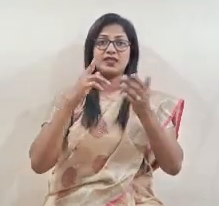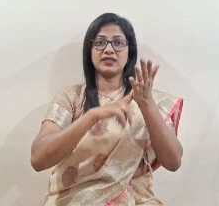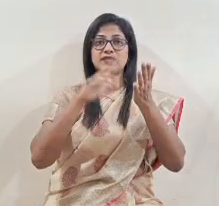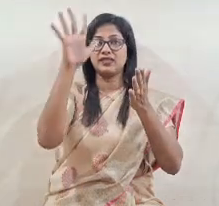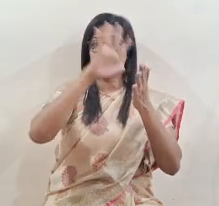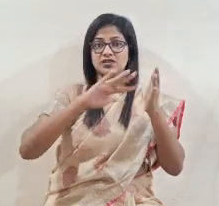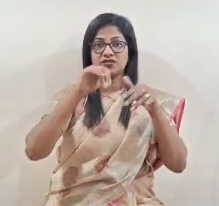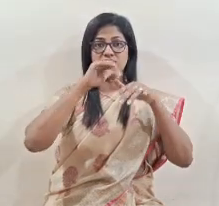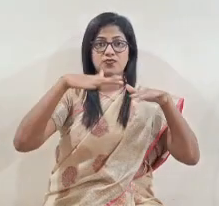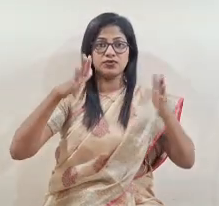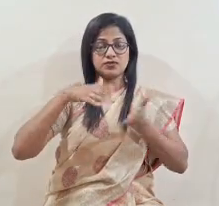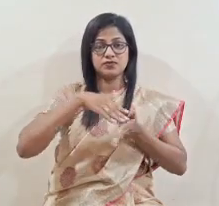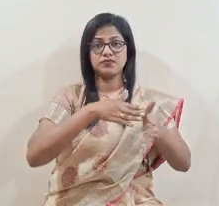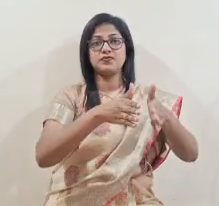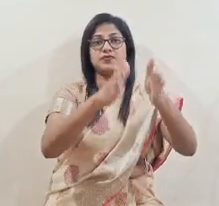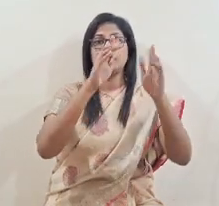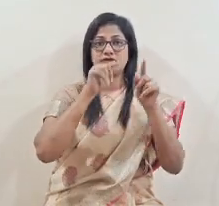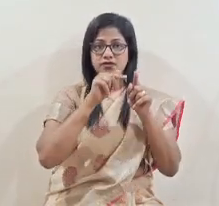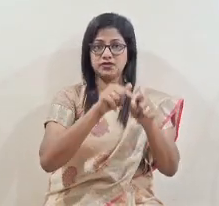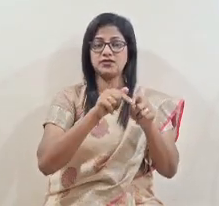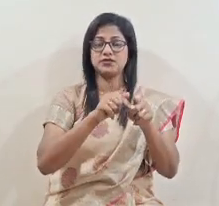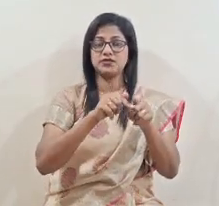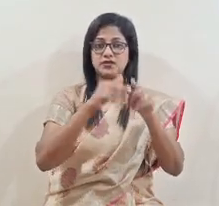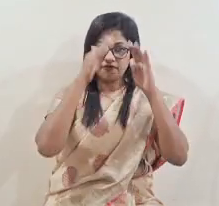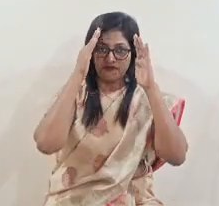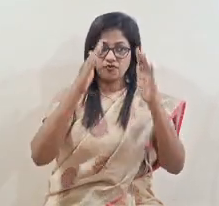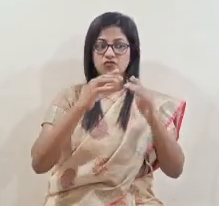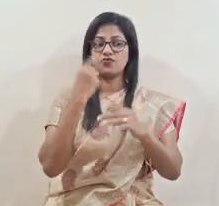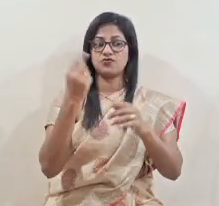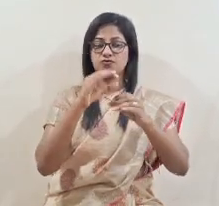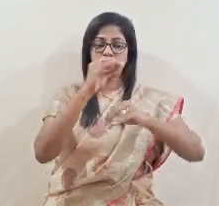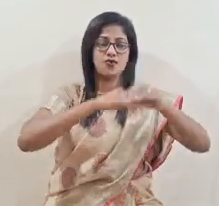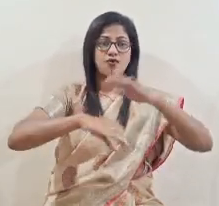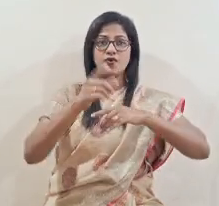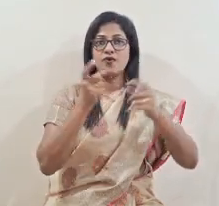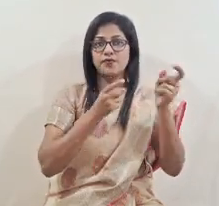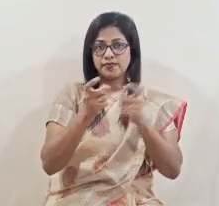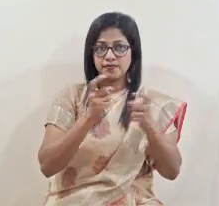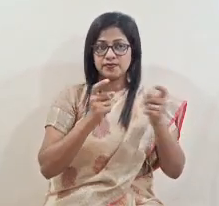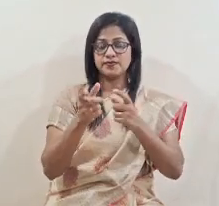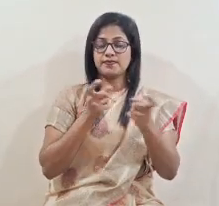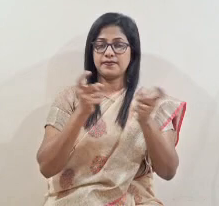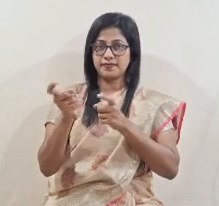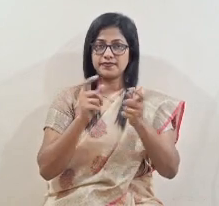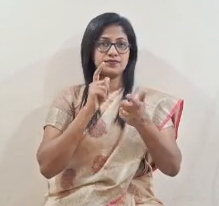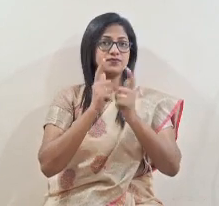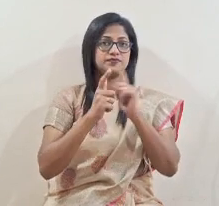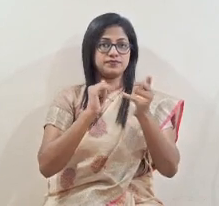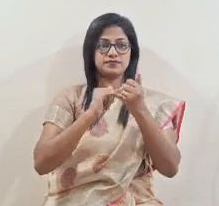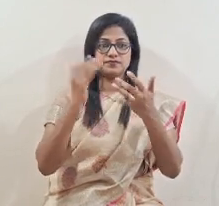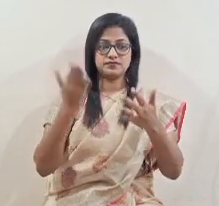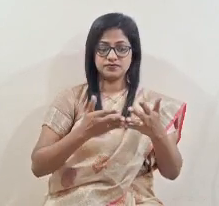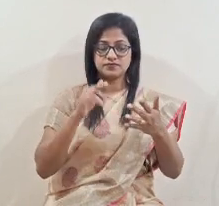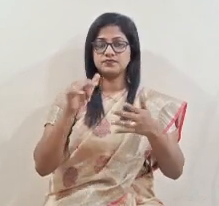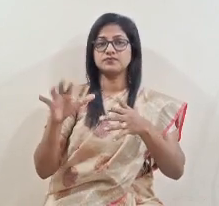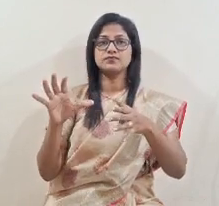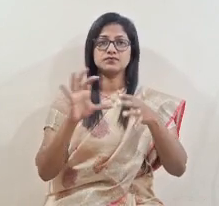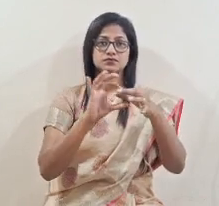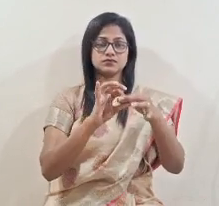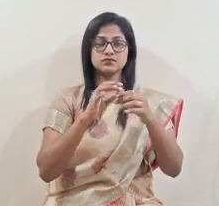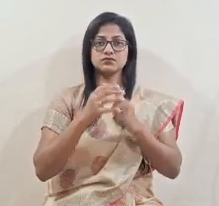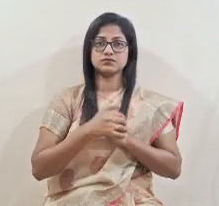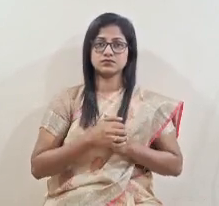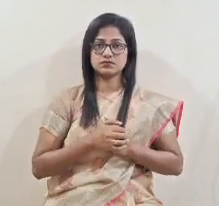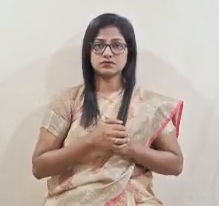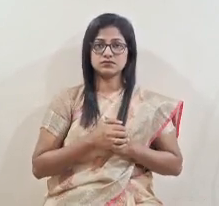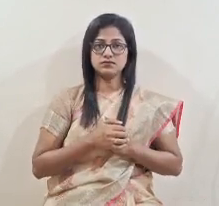national waterways, who only looks looks into the operations and management of the logistics services, and connects the